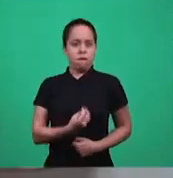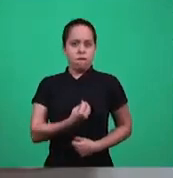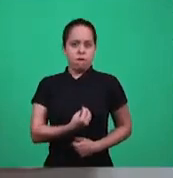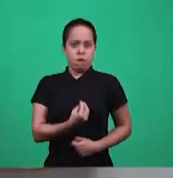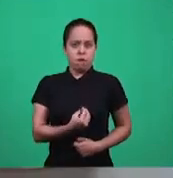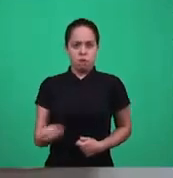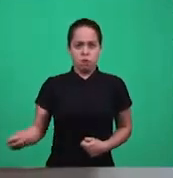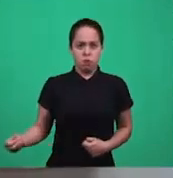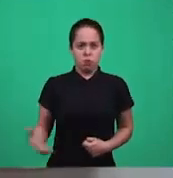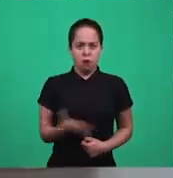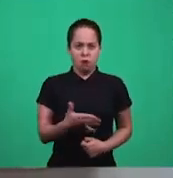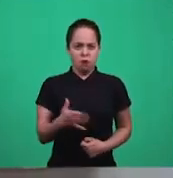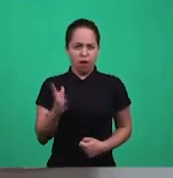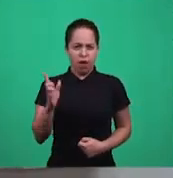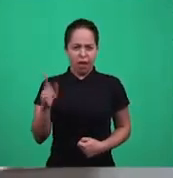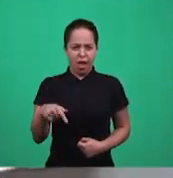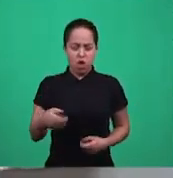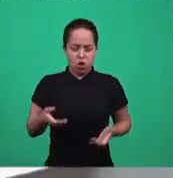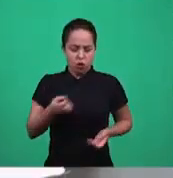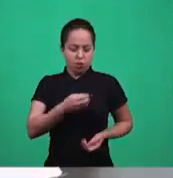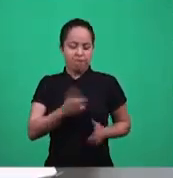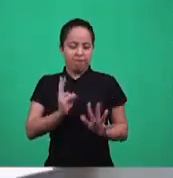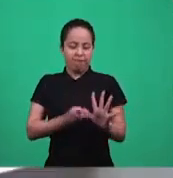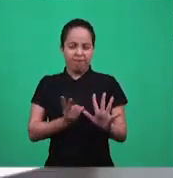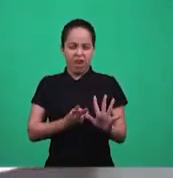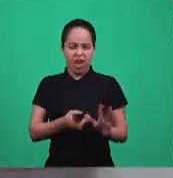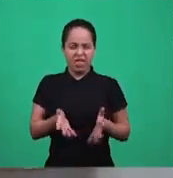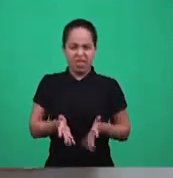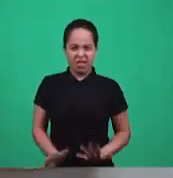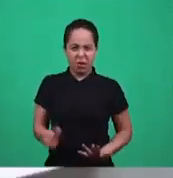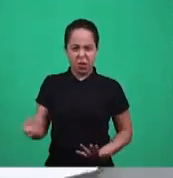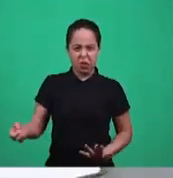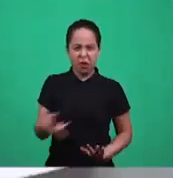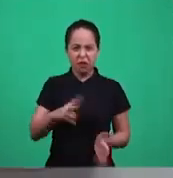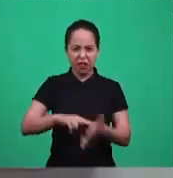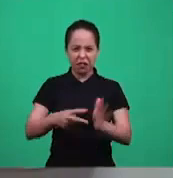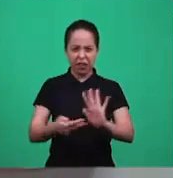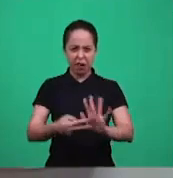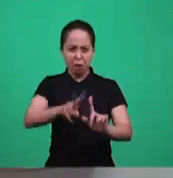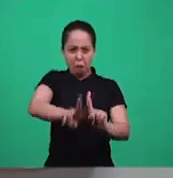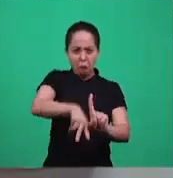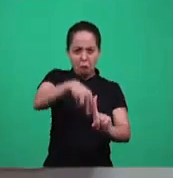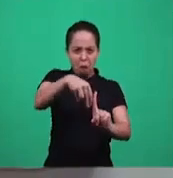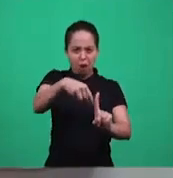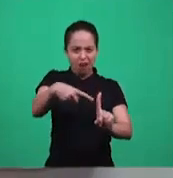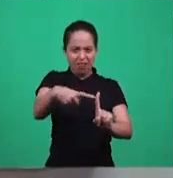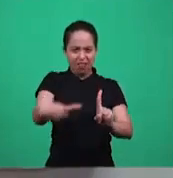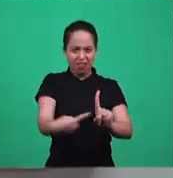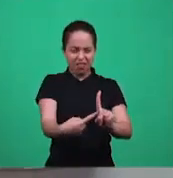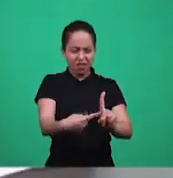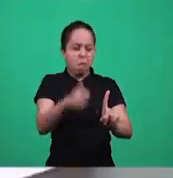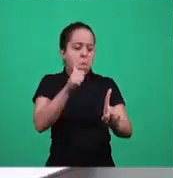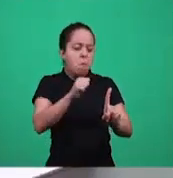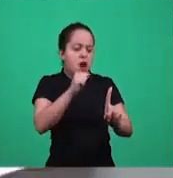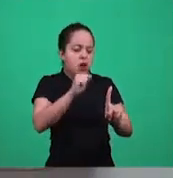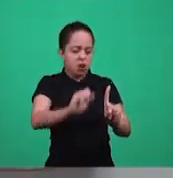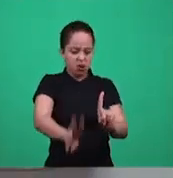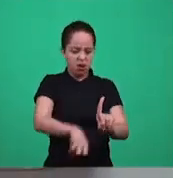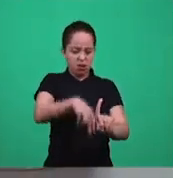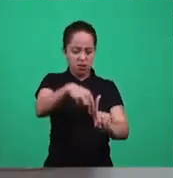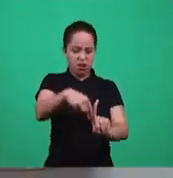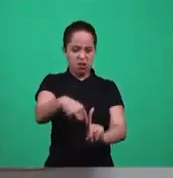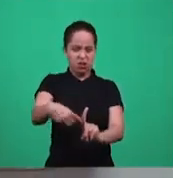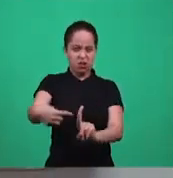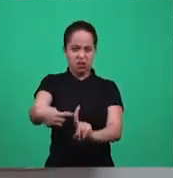The new birth, it is not through the mother's womb. That's religion. It's something that's